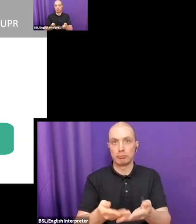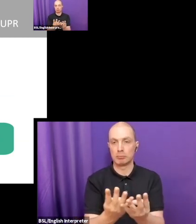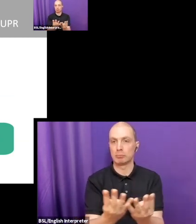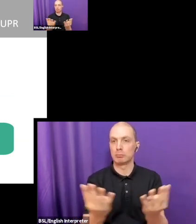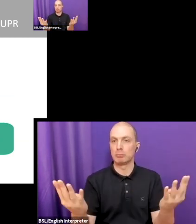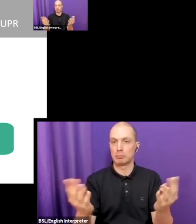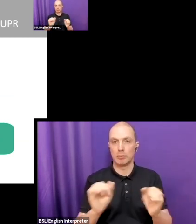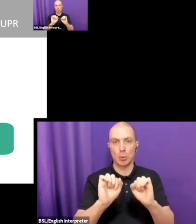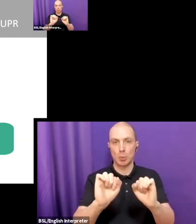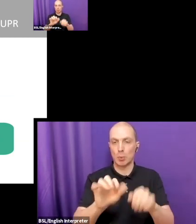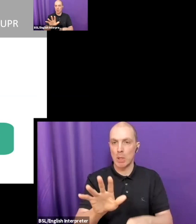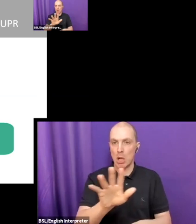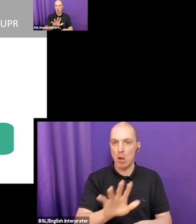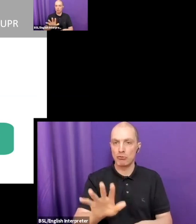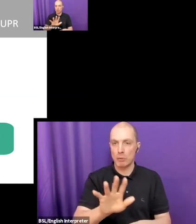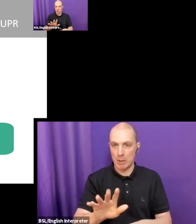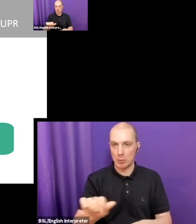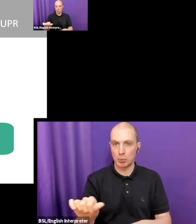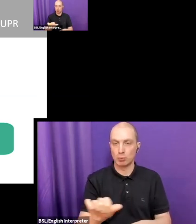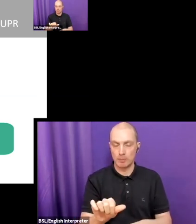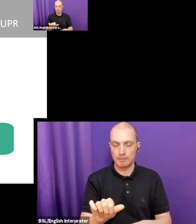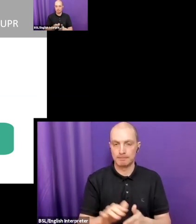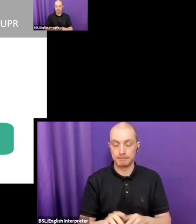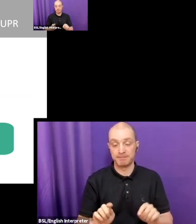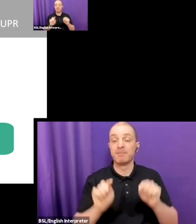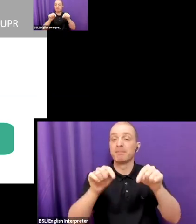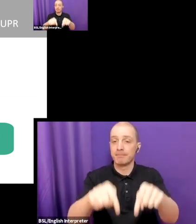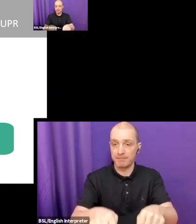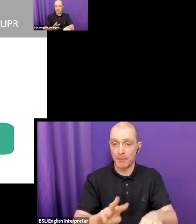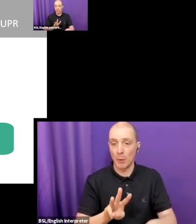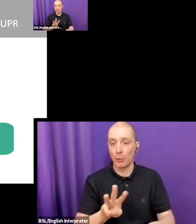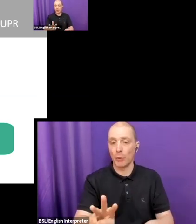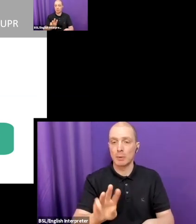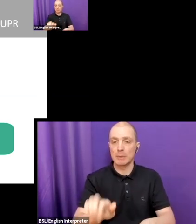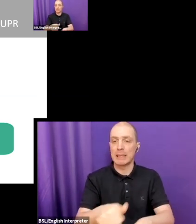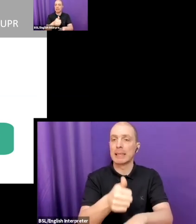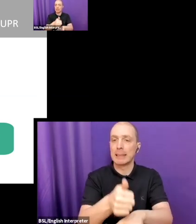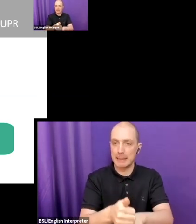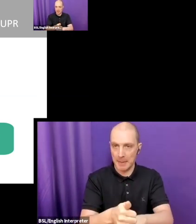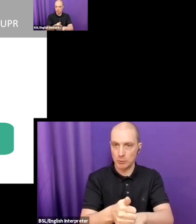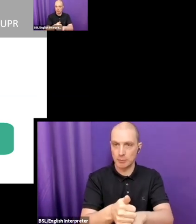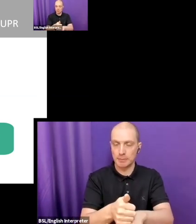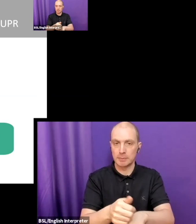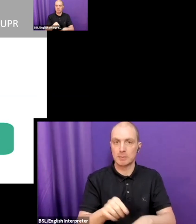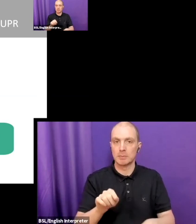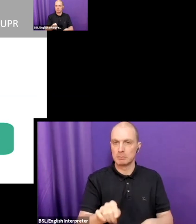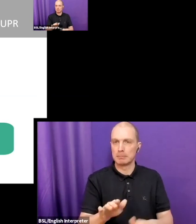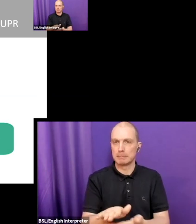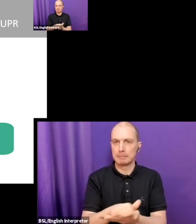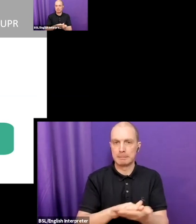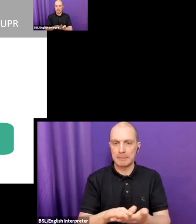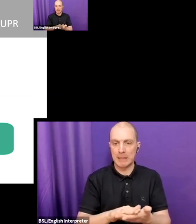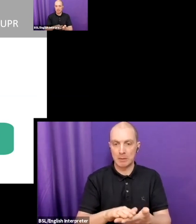other countries. And then there is an implementation phase. That means what happens once that